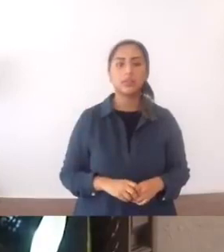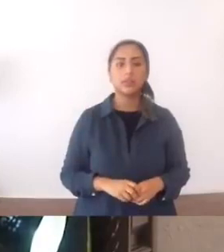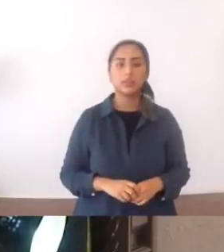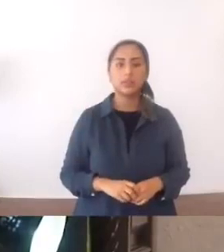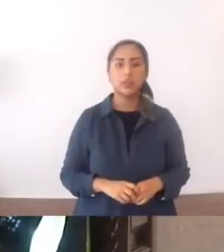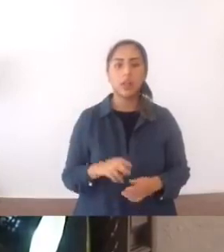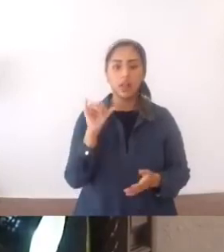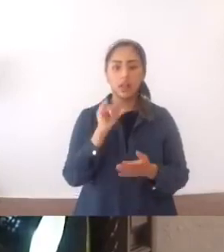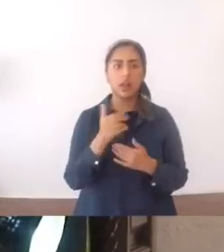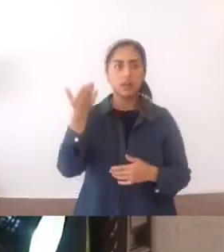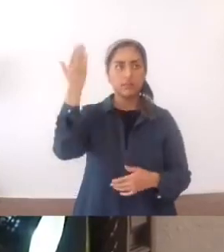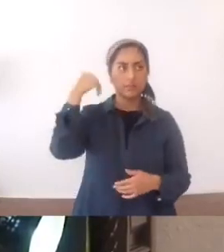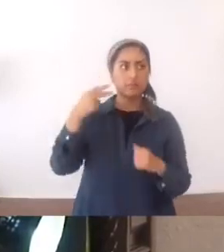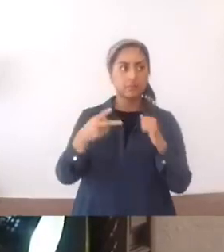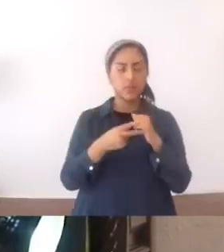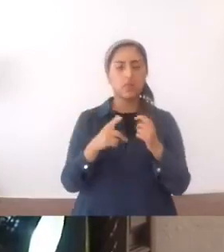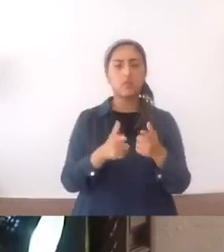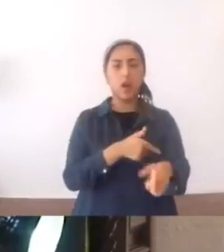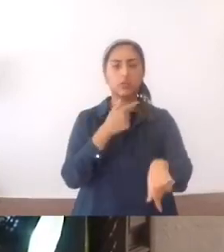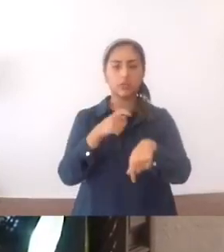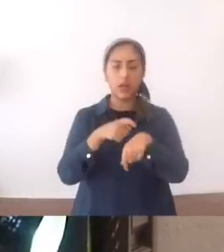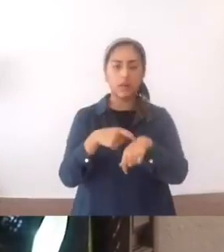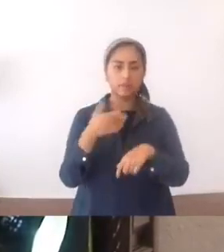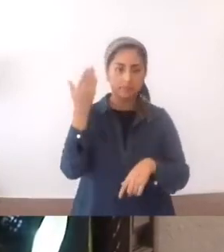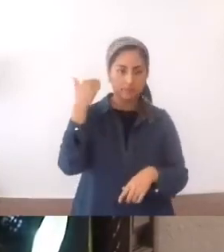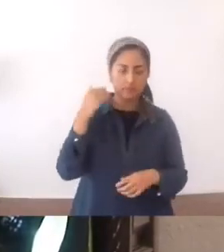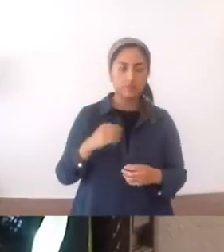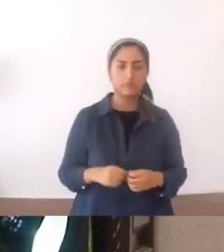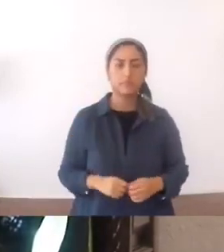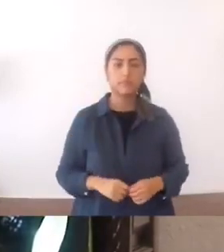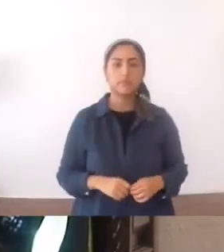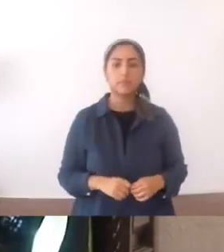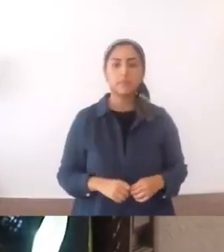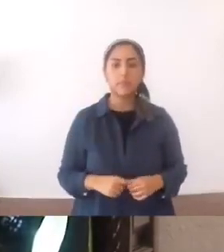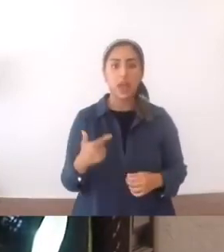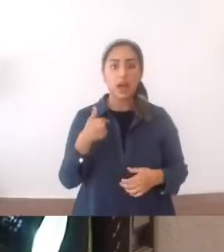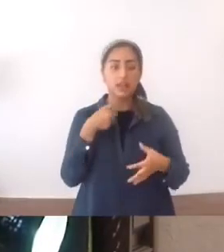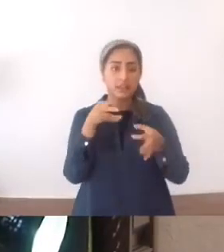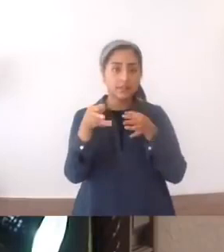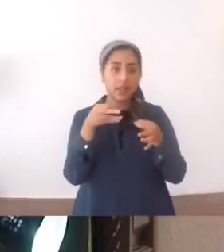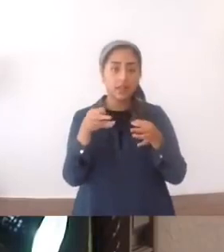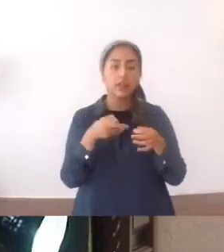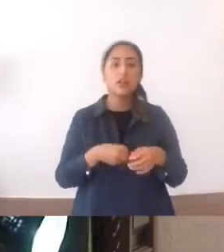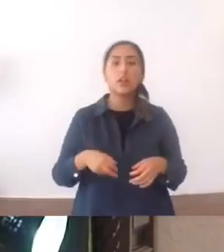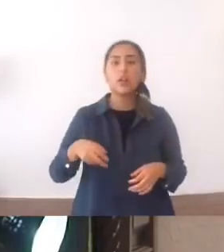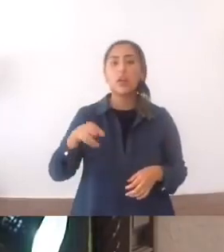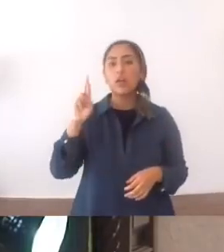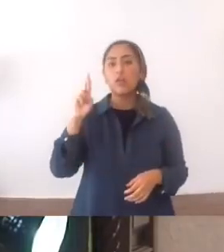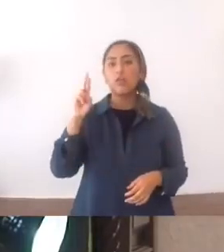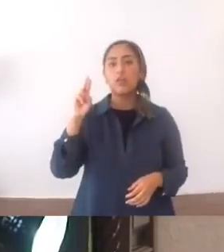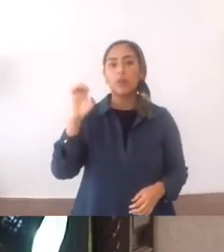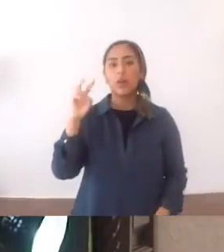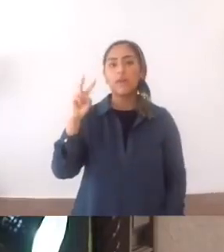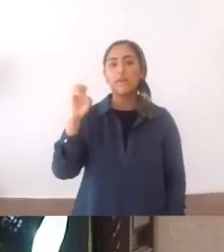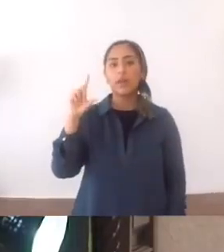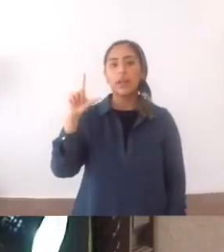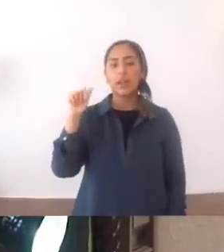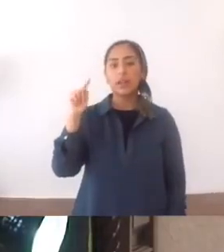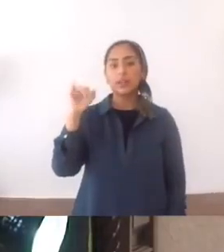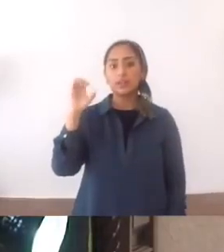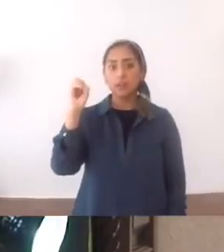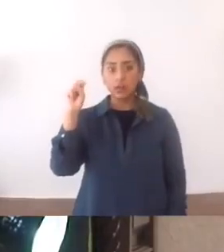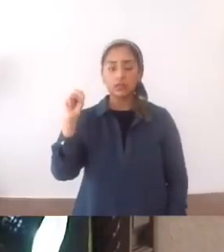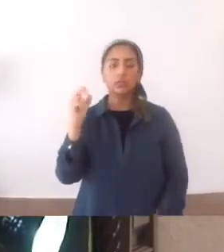In the other teachings of que Revelation grabé hace ya bastante tiempo, that I recorded some time ago, yo explico Apocalipsis 17,